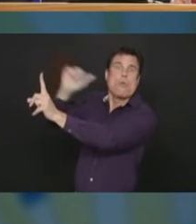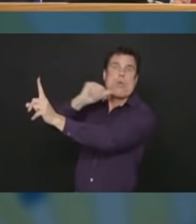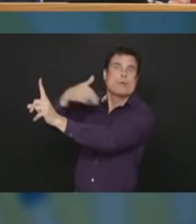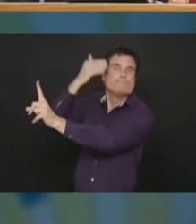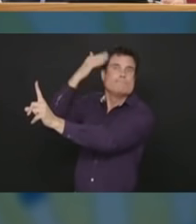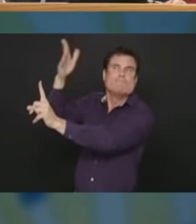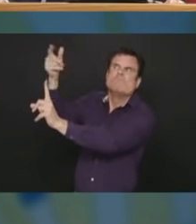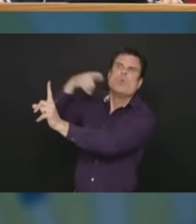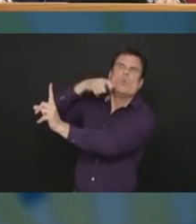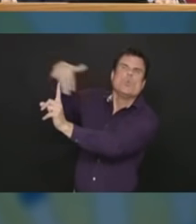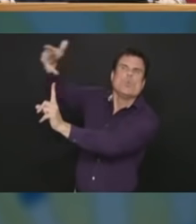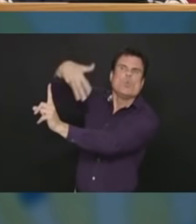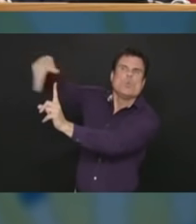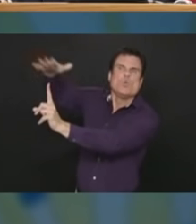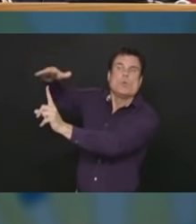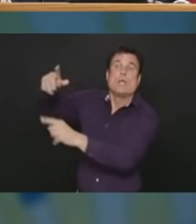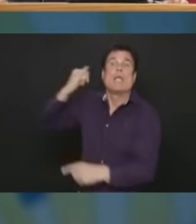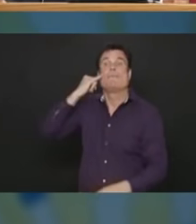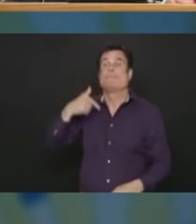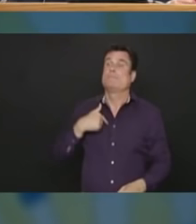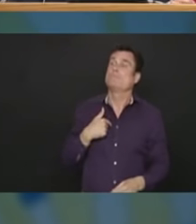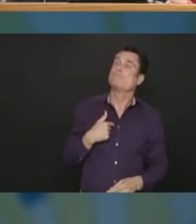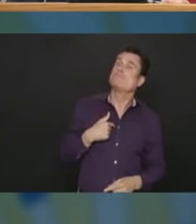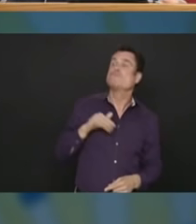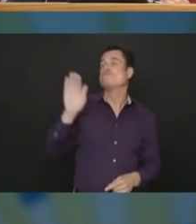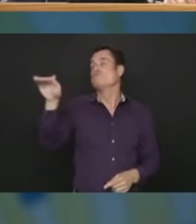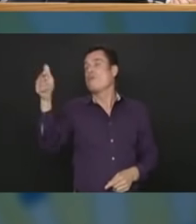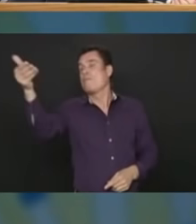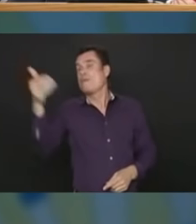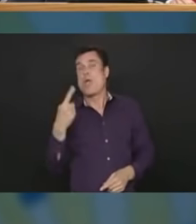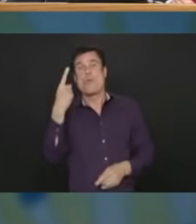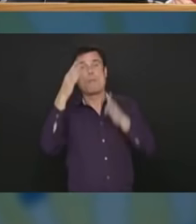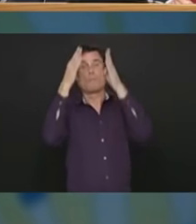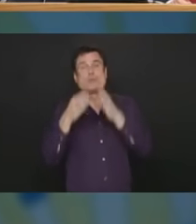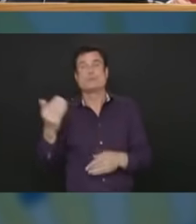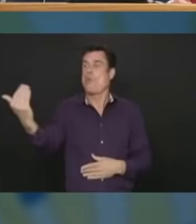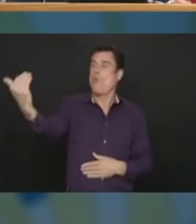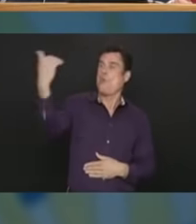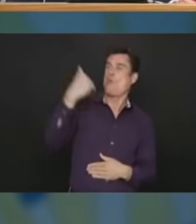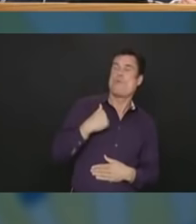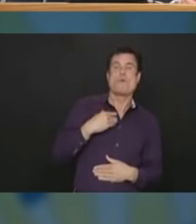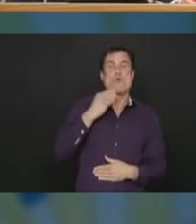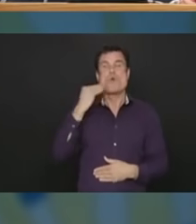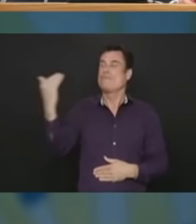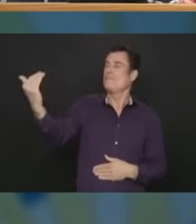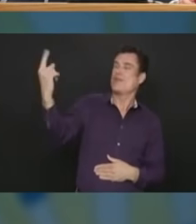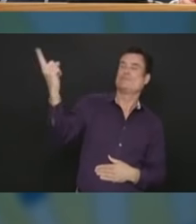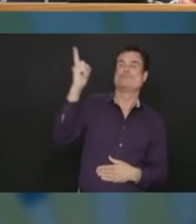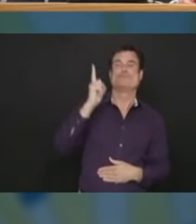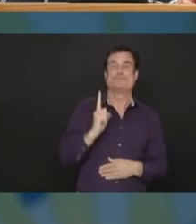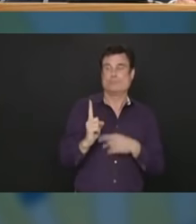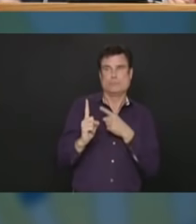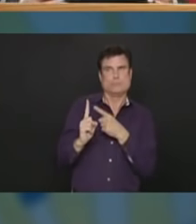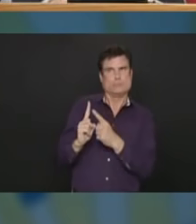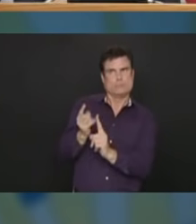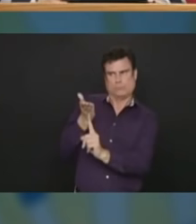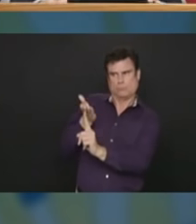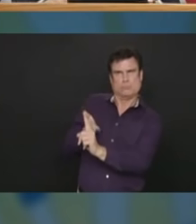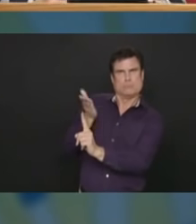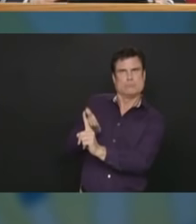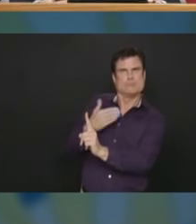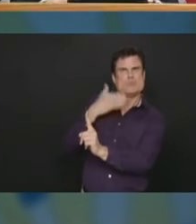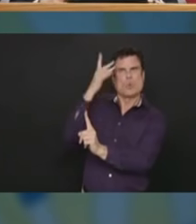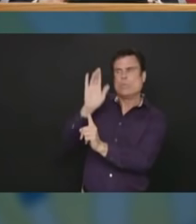that they've had contact with. And that includes people from their work, from their home, and others that they've had close contact with. So